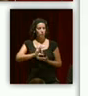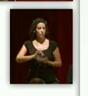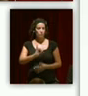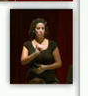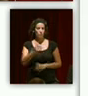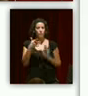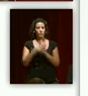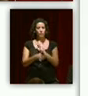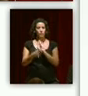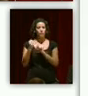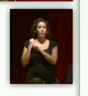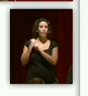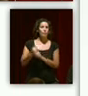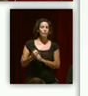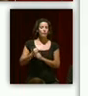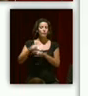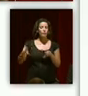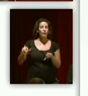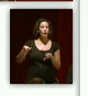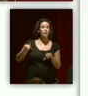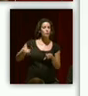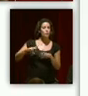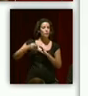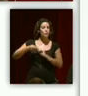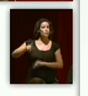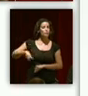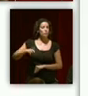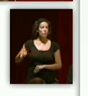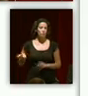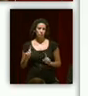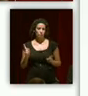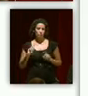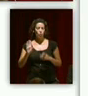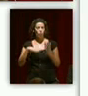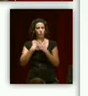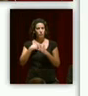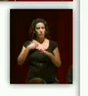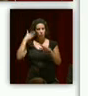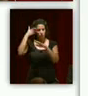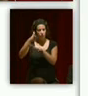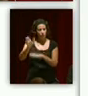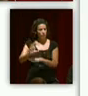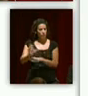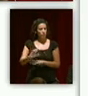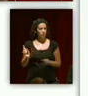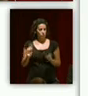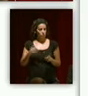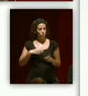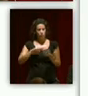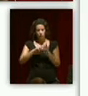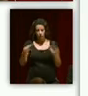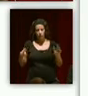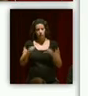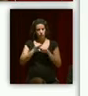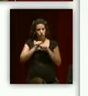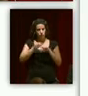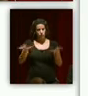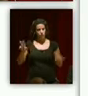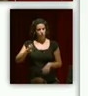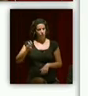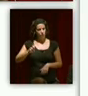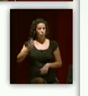right now, so it shouldn't depend on whether the movie theater is adapted or not, or even depend on going to the